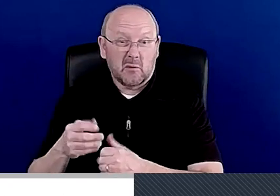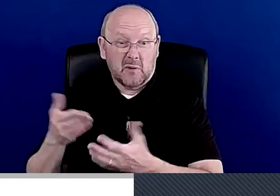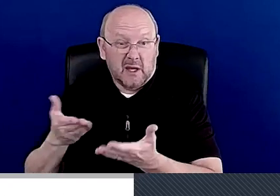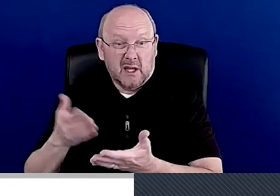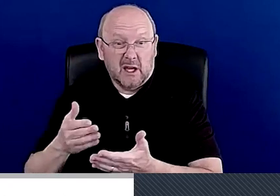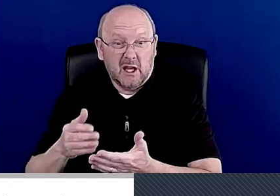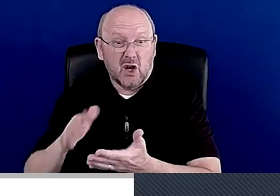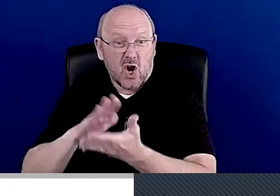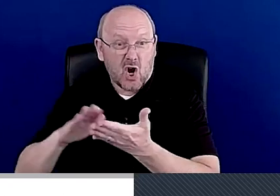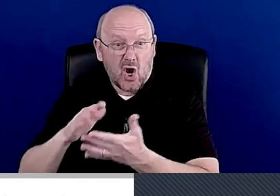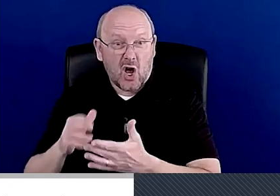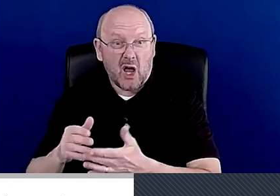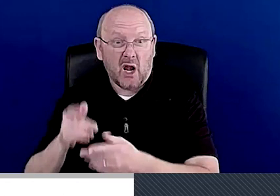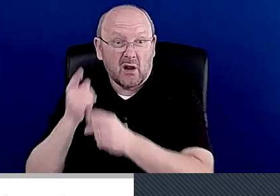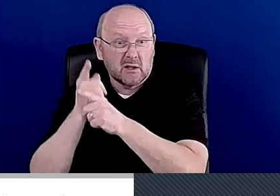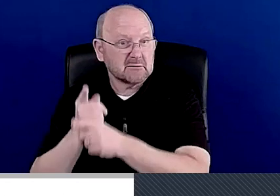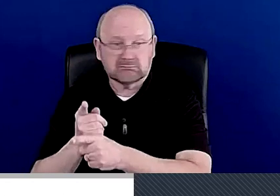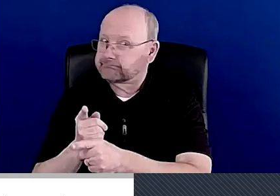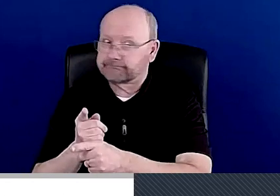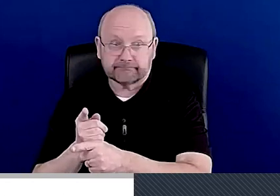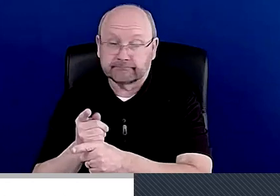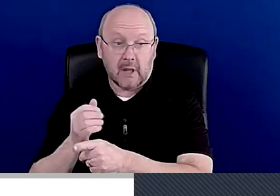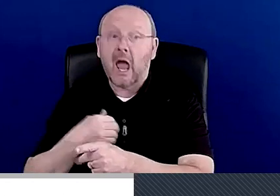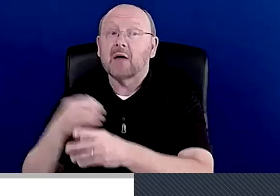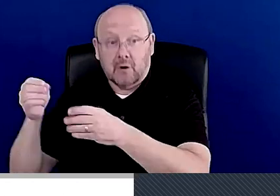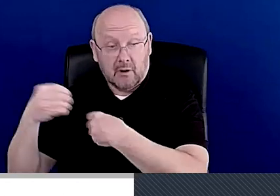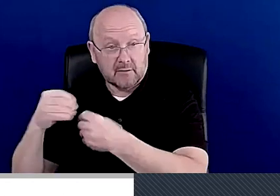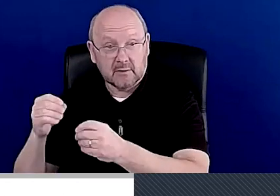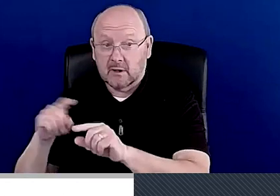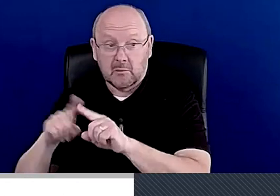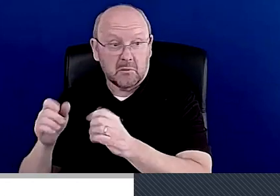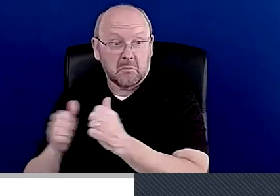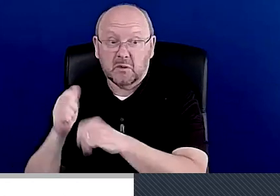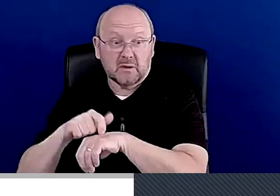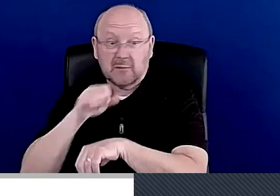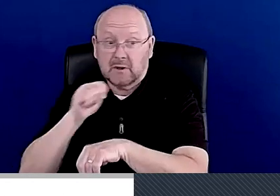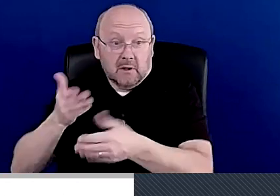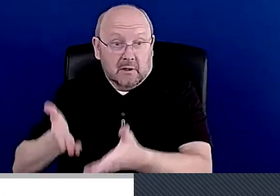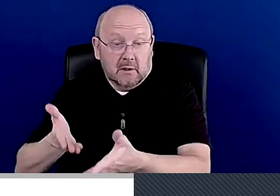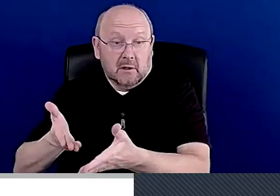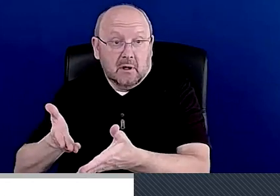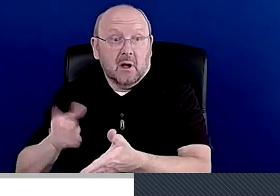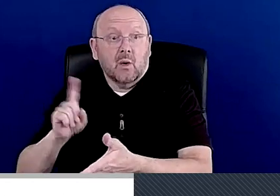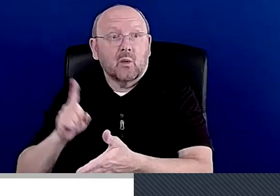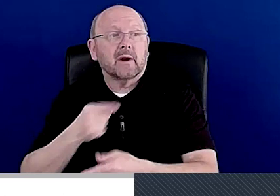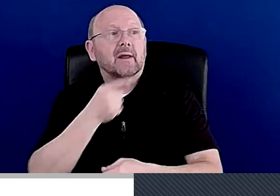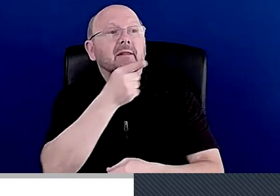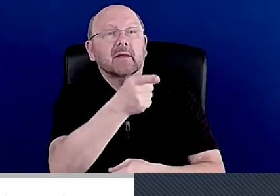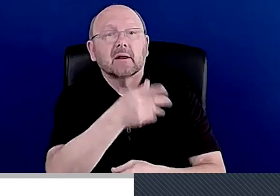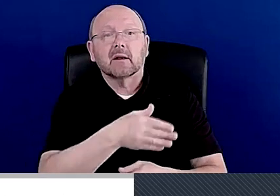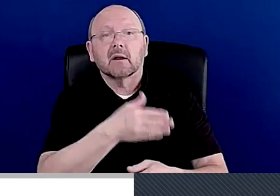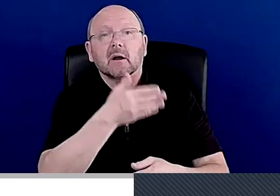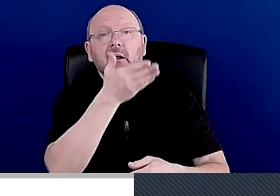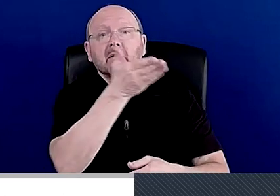We have offices. We are rarely here on campus. We are at the adult schools. We are at